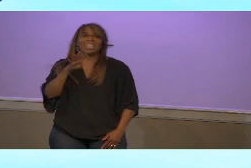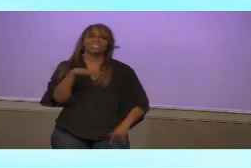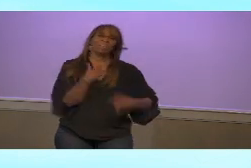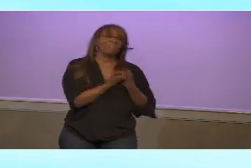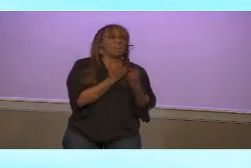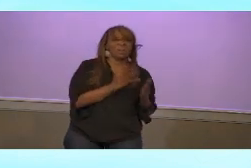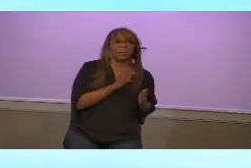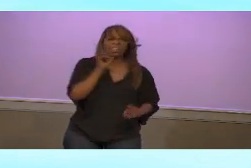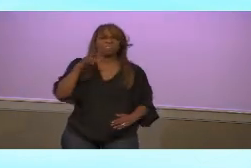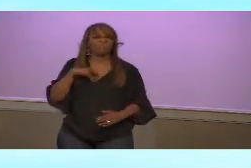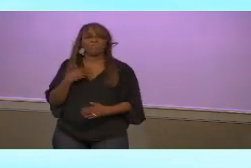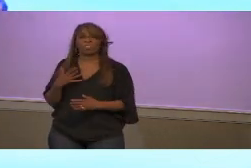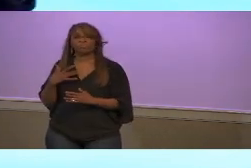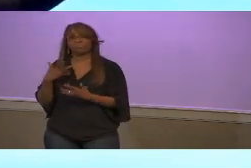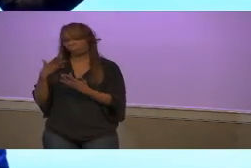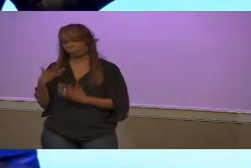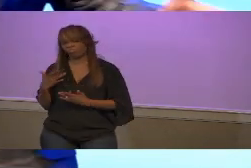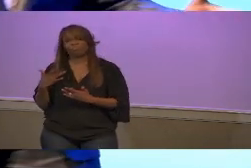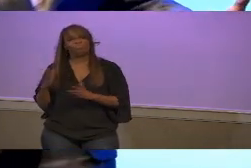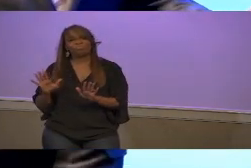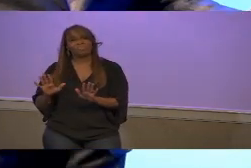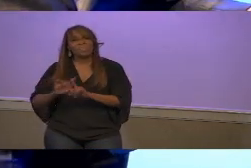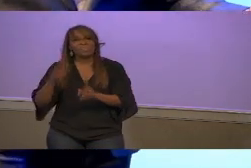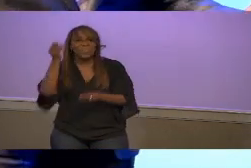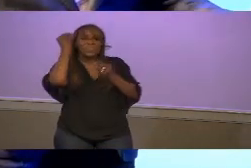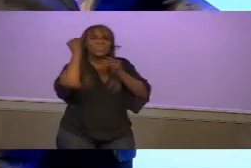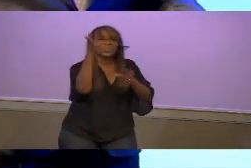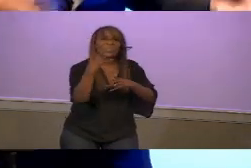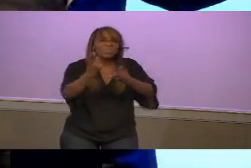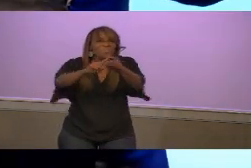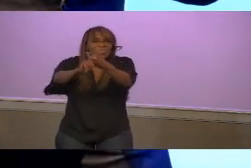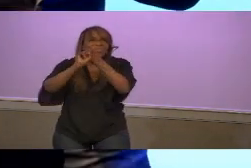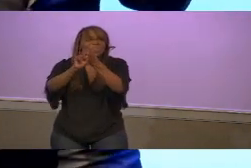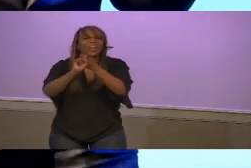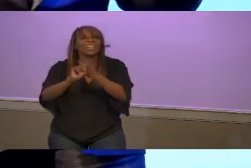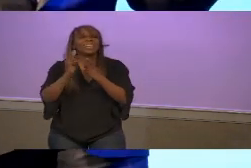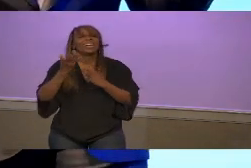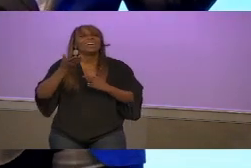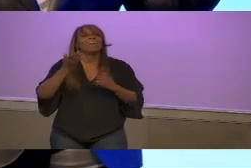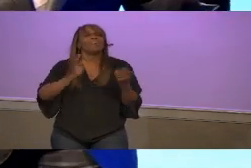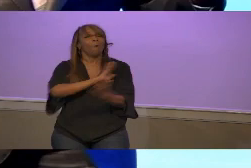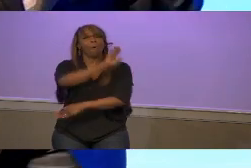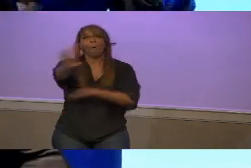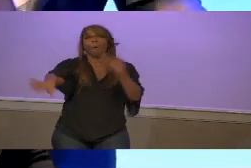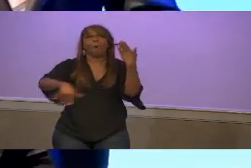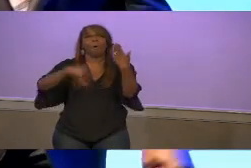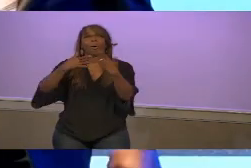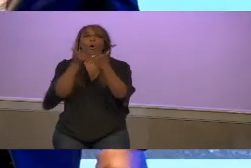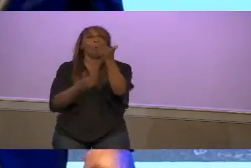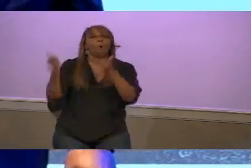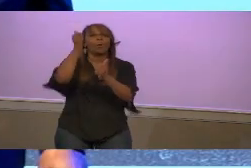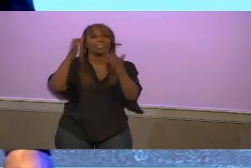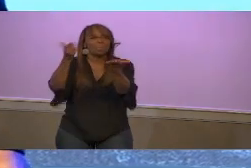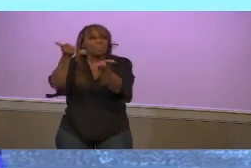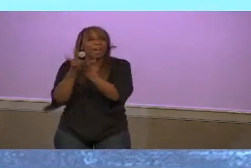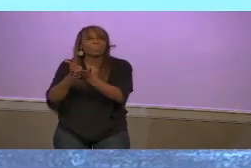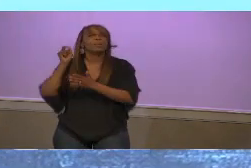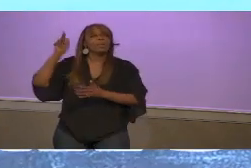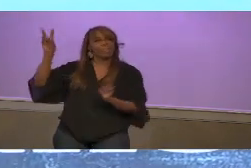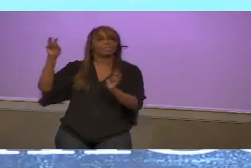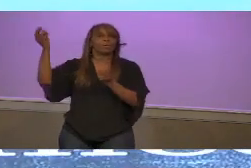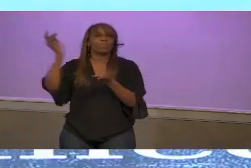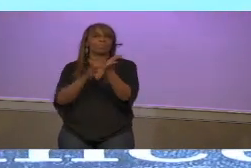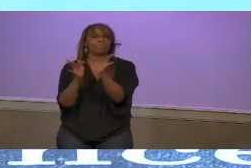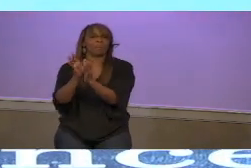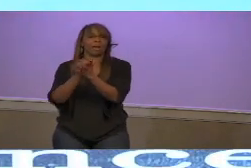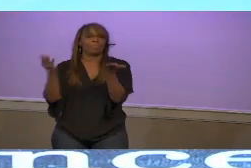to the loverless. And I want you to know today, friend, that he is our ultimate help. That's why the Bible lets us